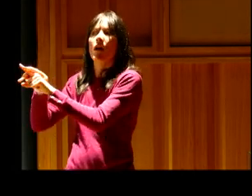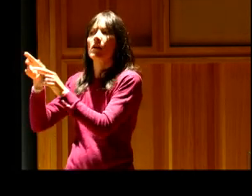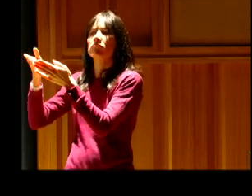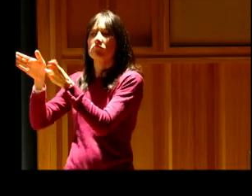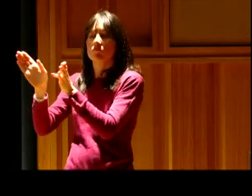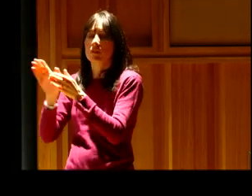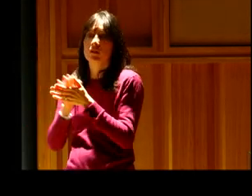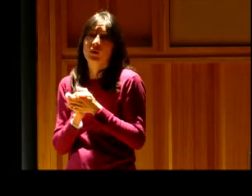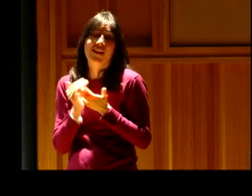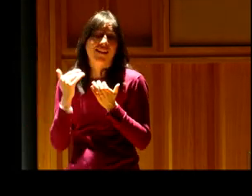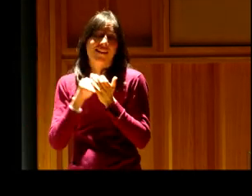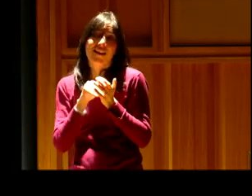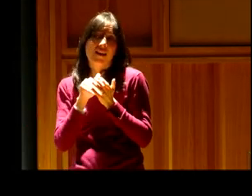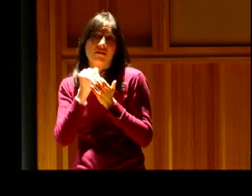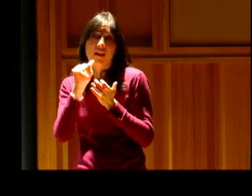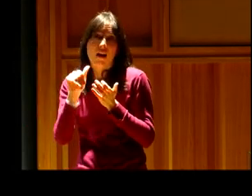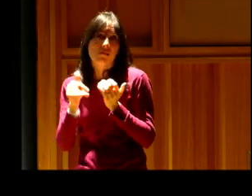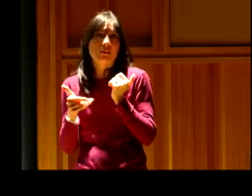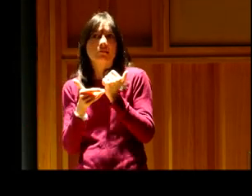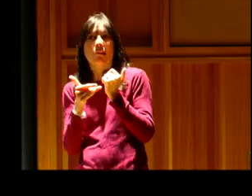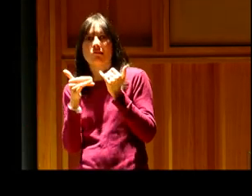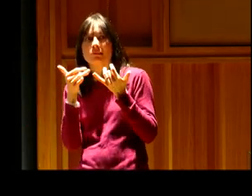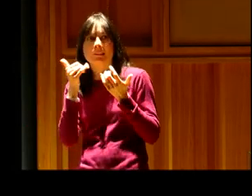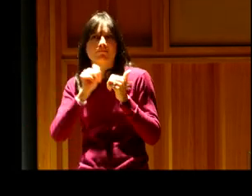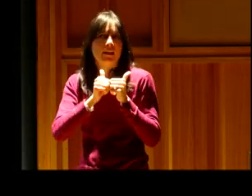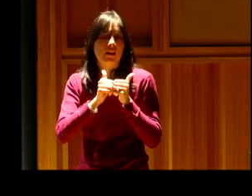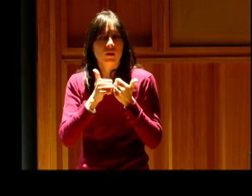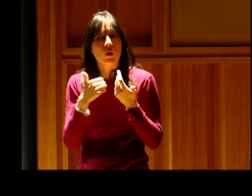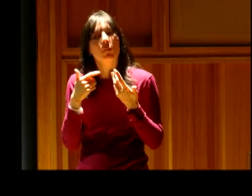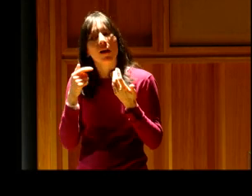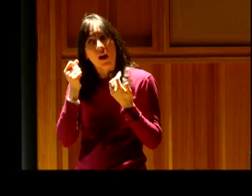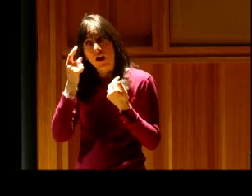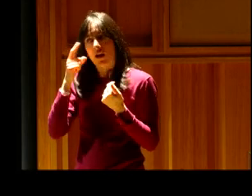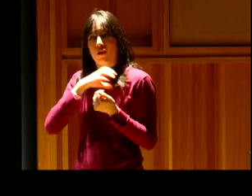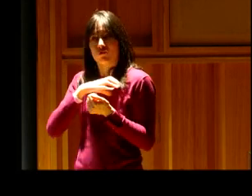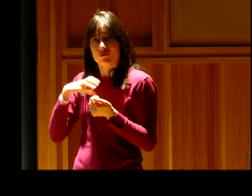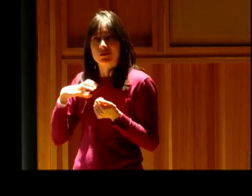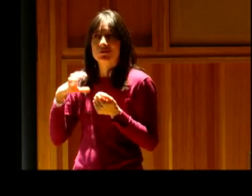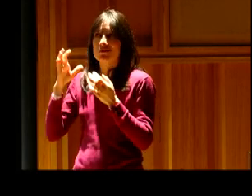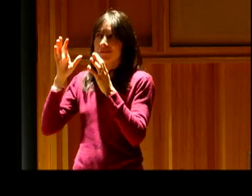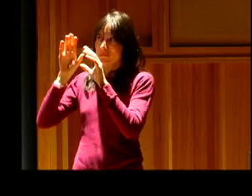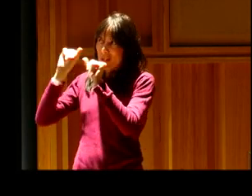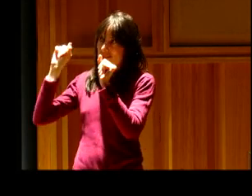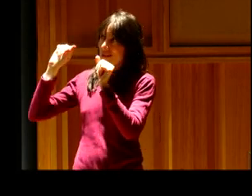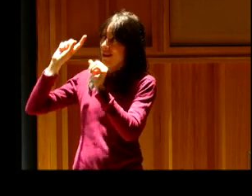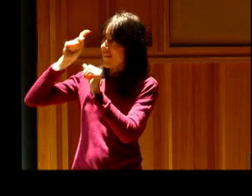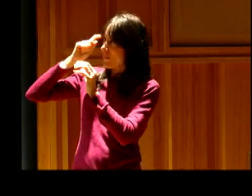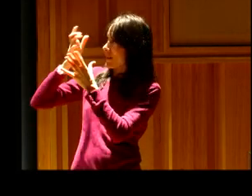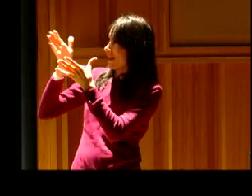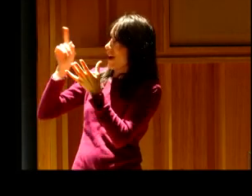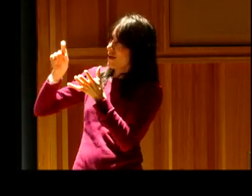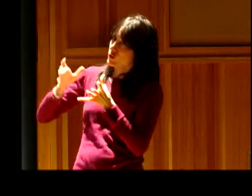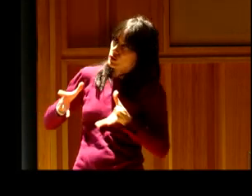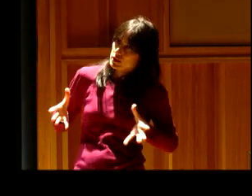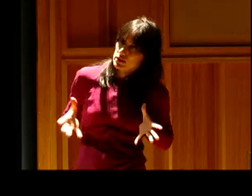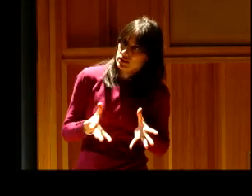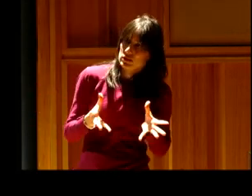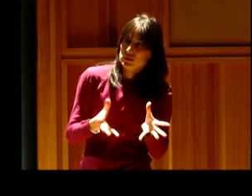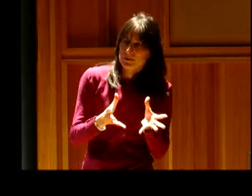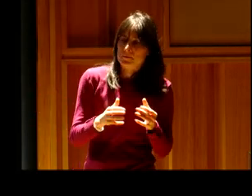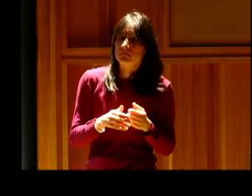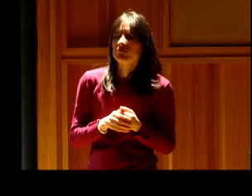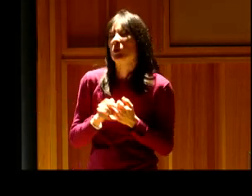about it. It's a matter of political will to accelerate that change. So that's the third piece of the puzzle,